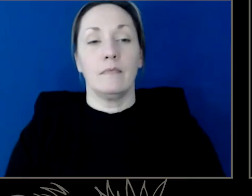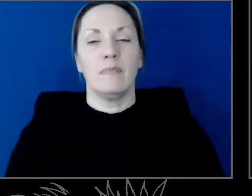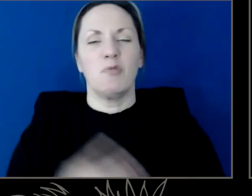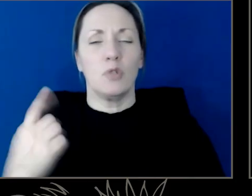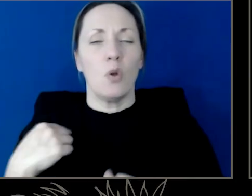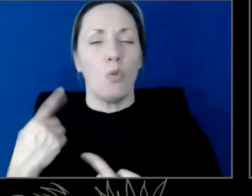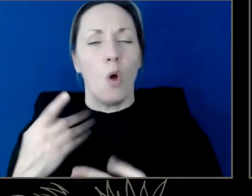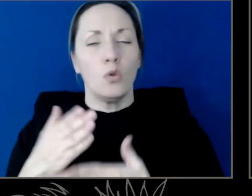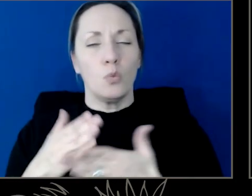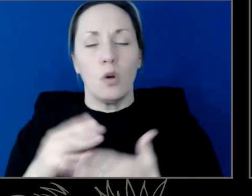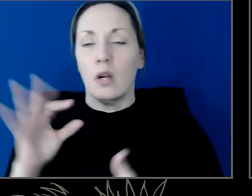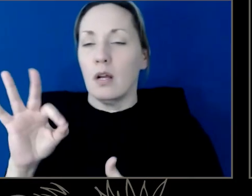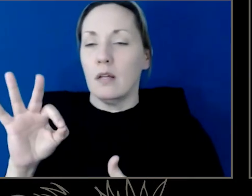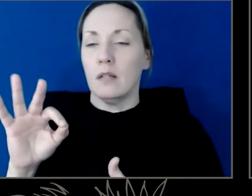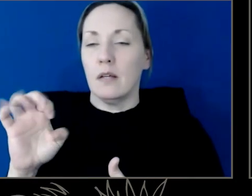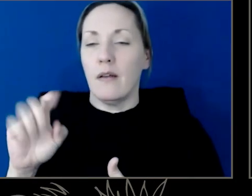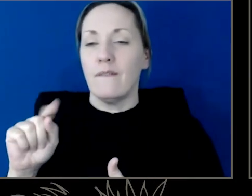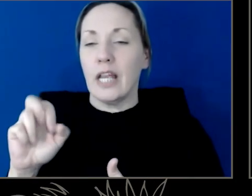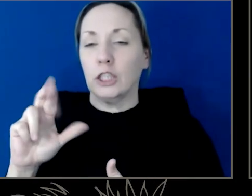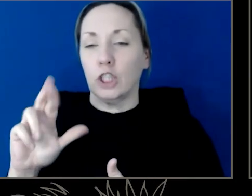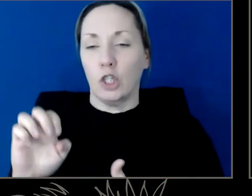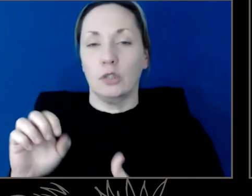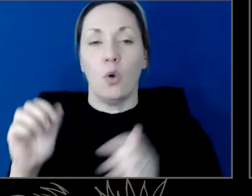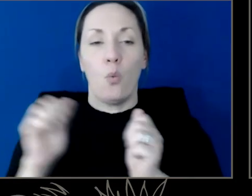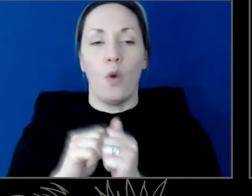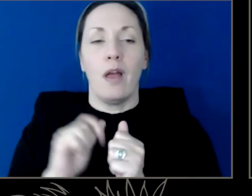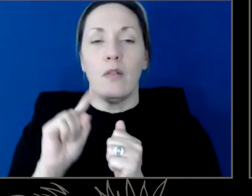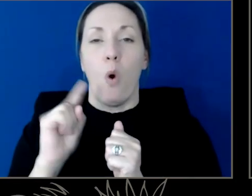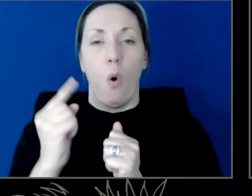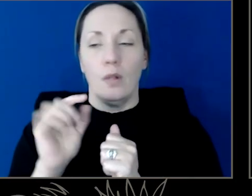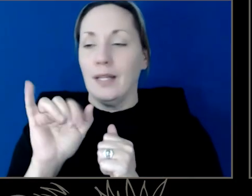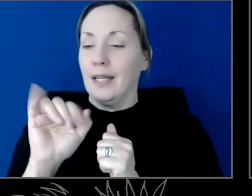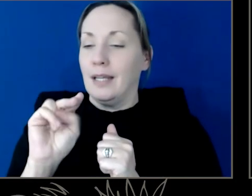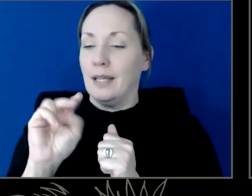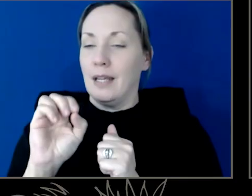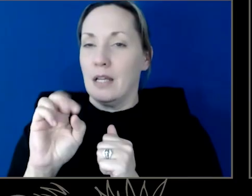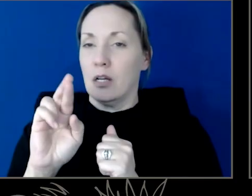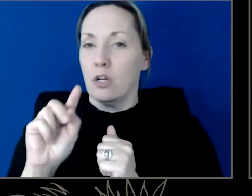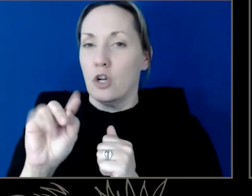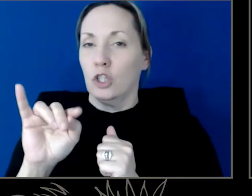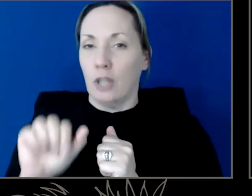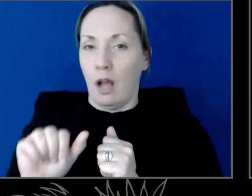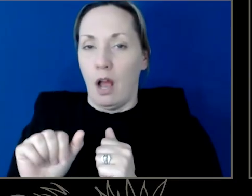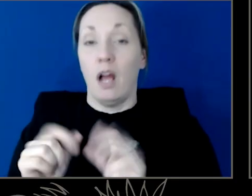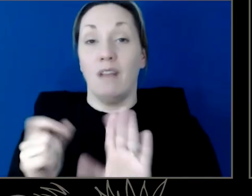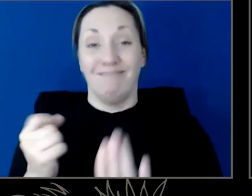So those were kind of the features with just Inertia.